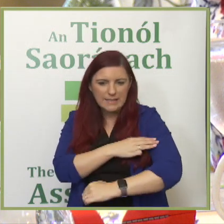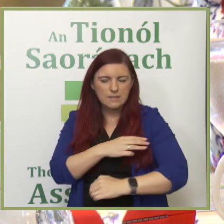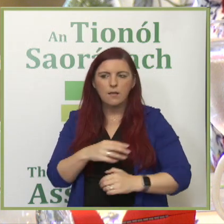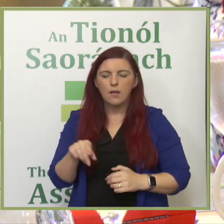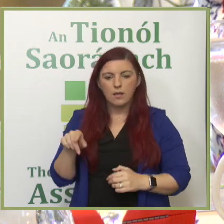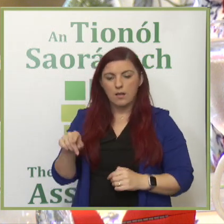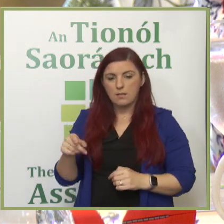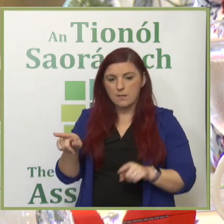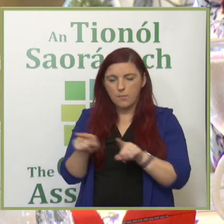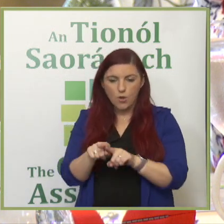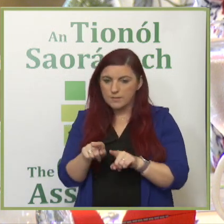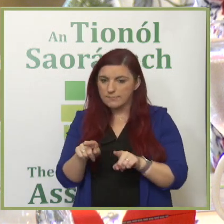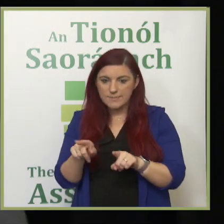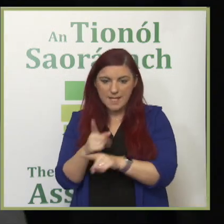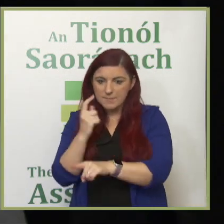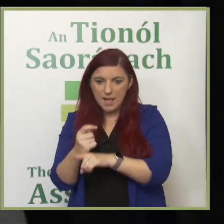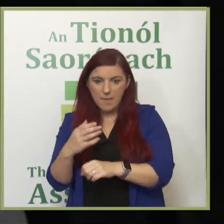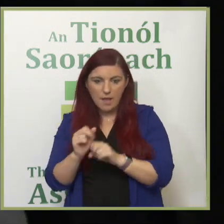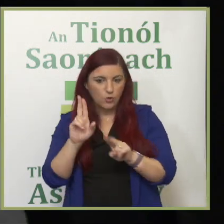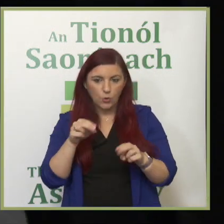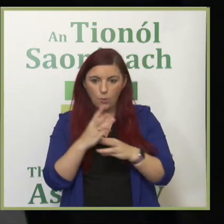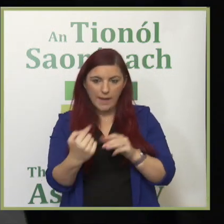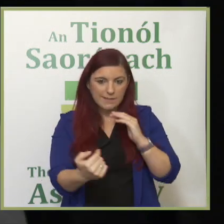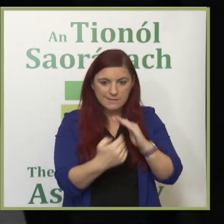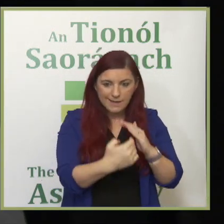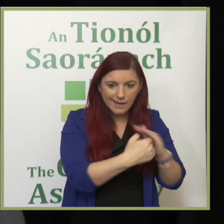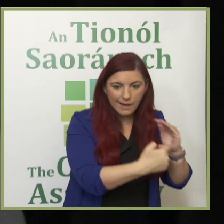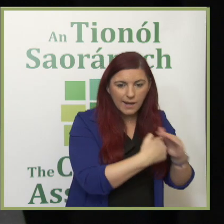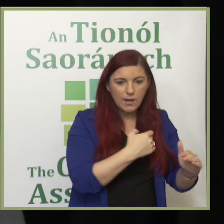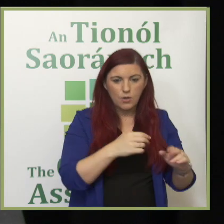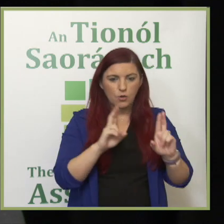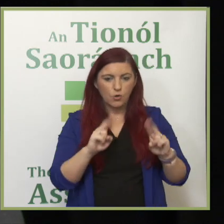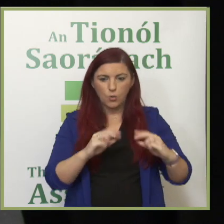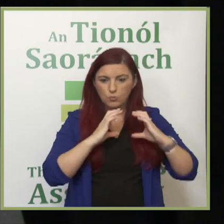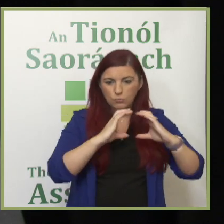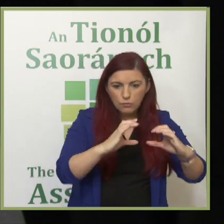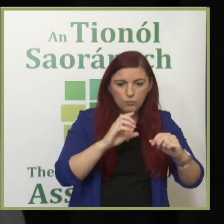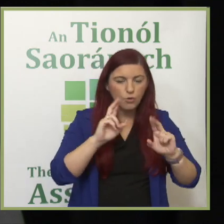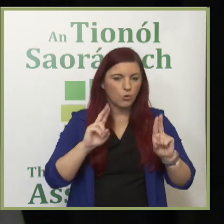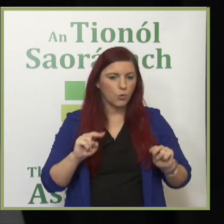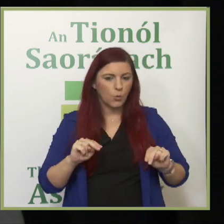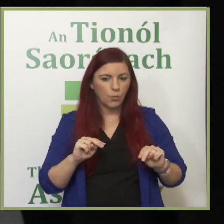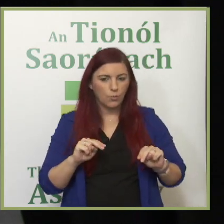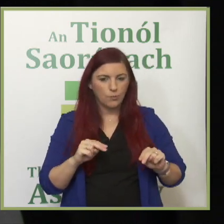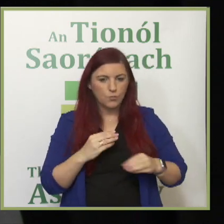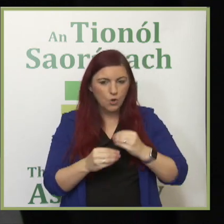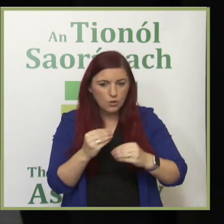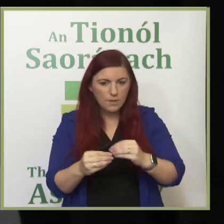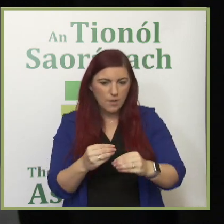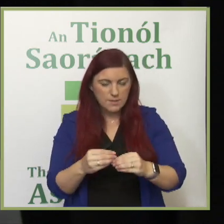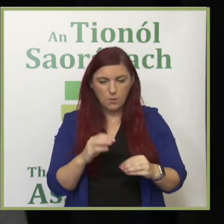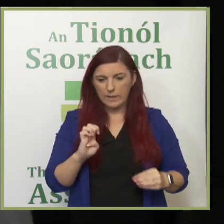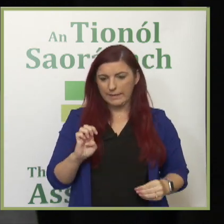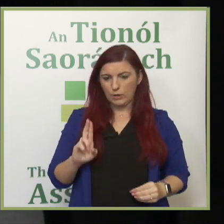is new trafficking routes emerging, along with new concealment routes and also new production processes. And the European Union remains